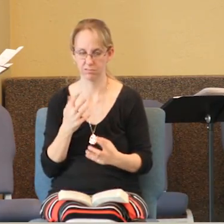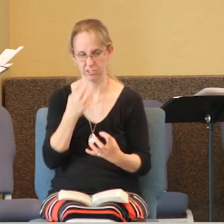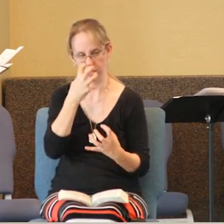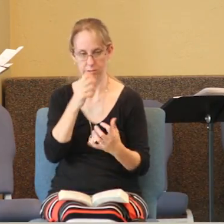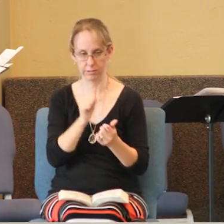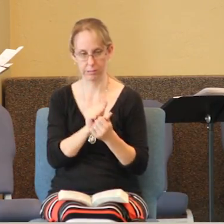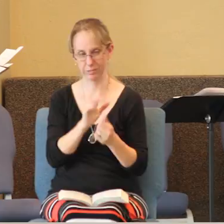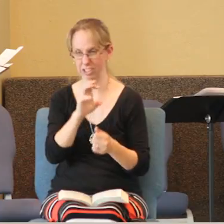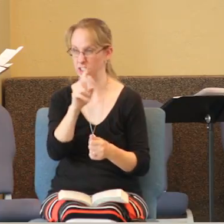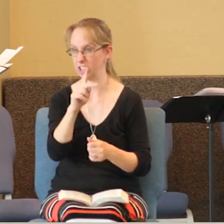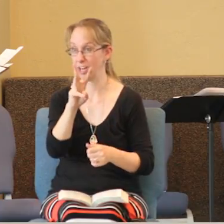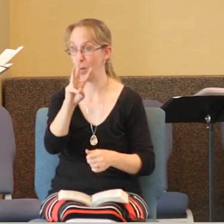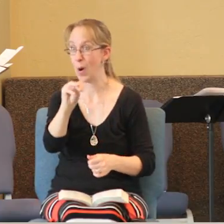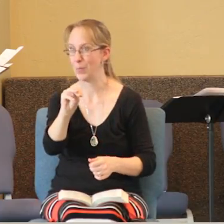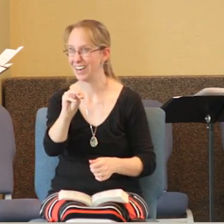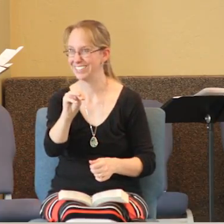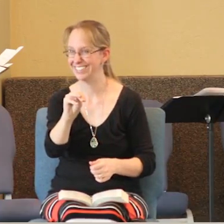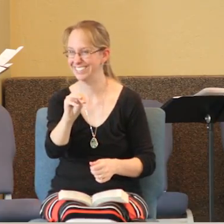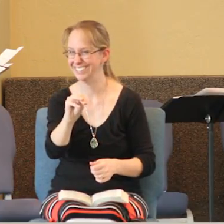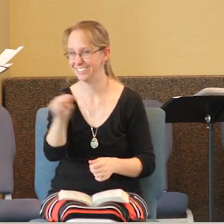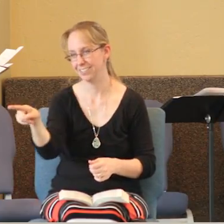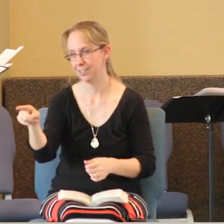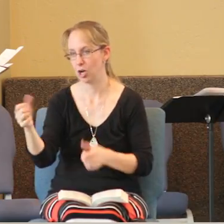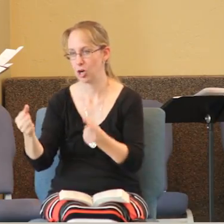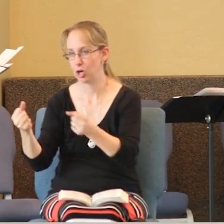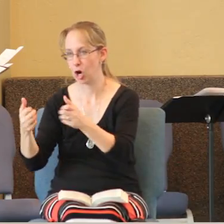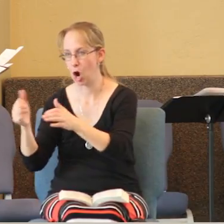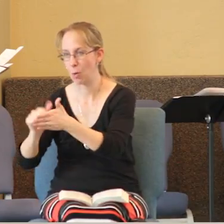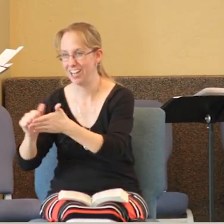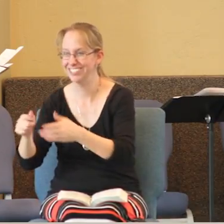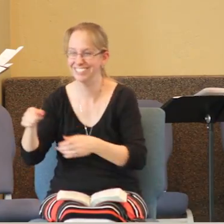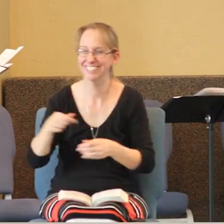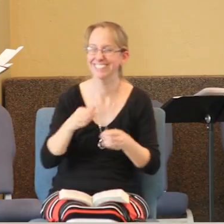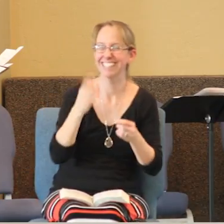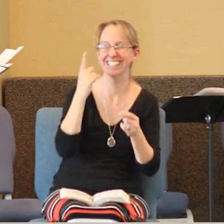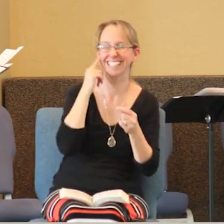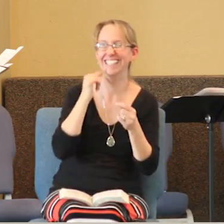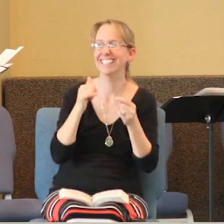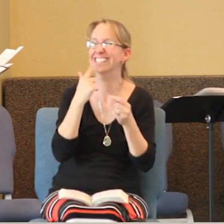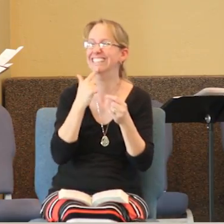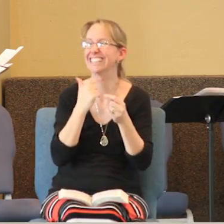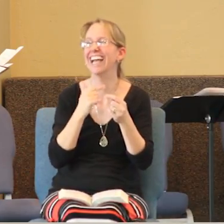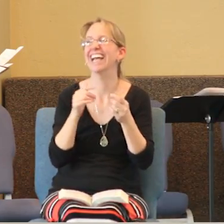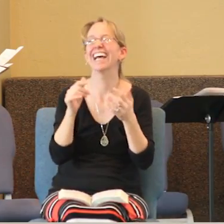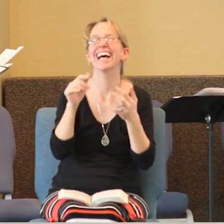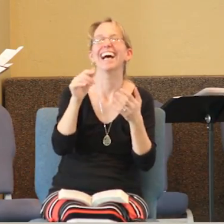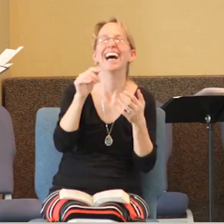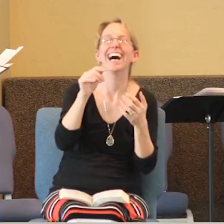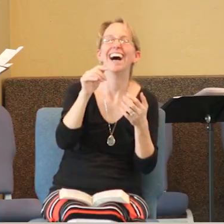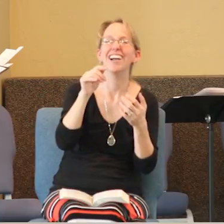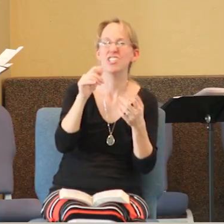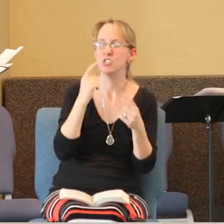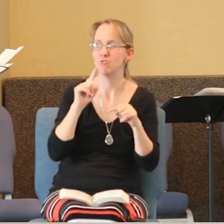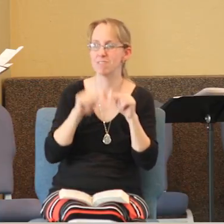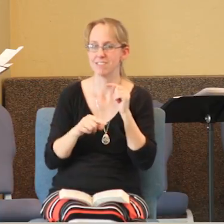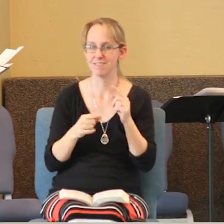and you've made that pledge, God, I'm going to honor you today. You can't be snide and cutting and rude and mean.